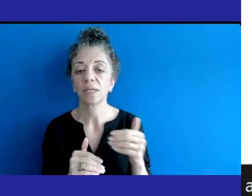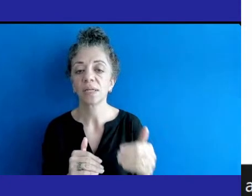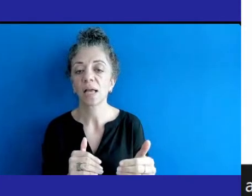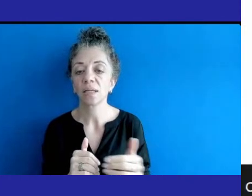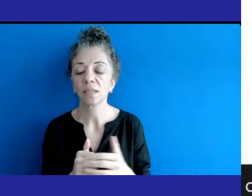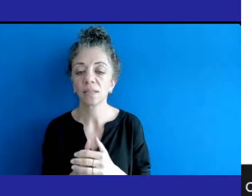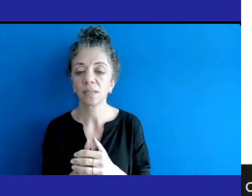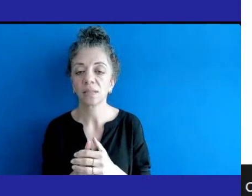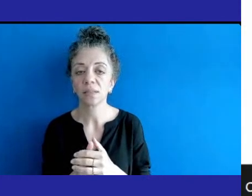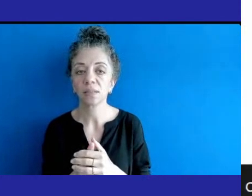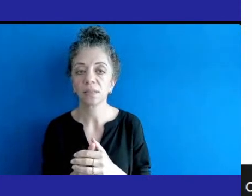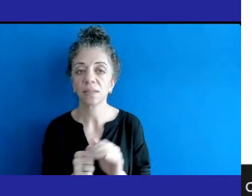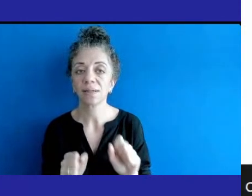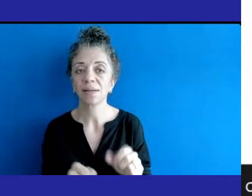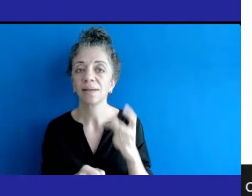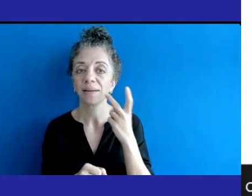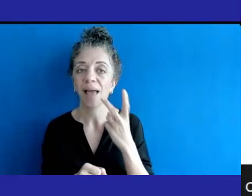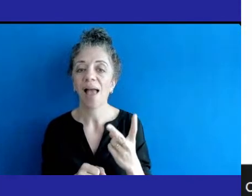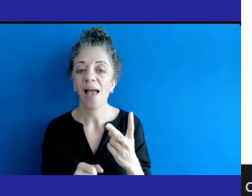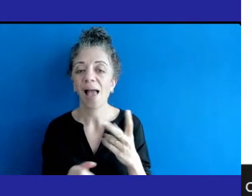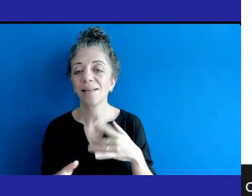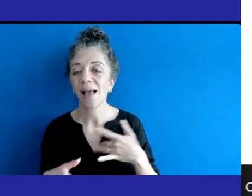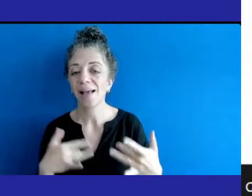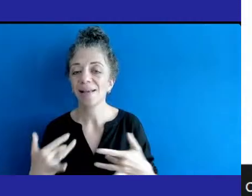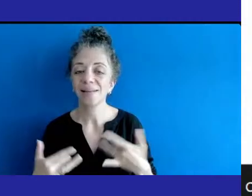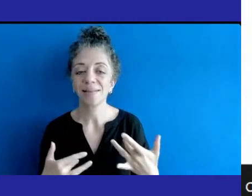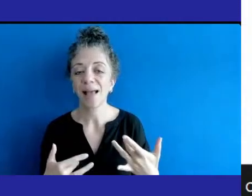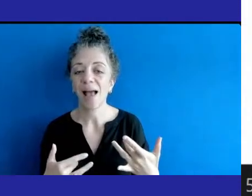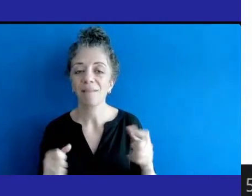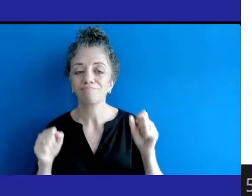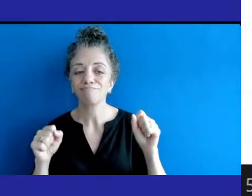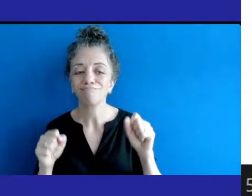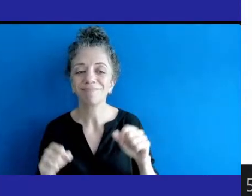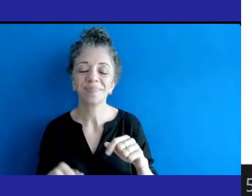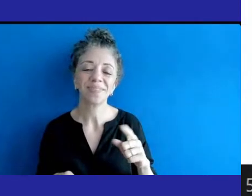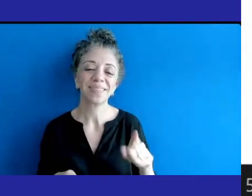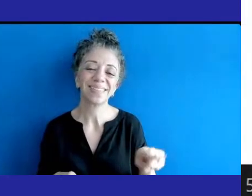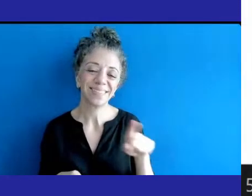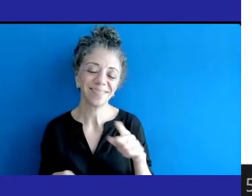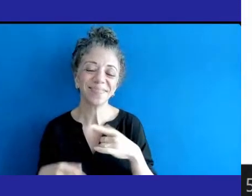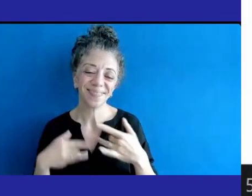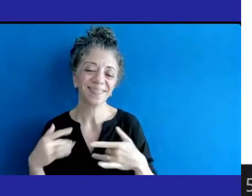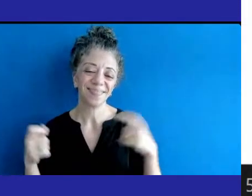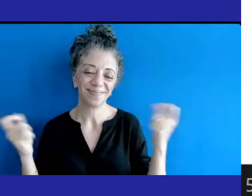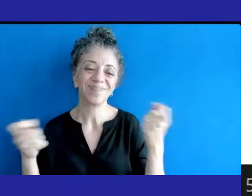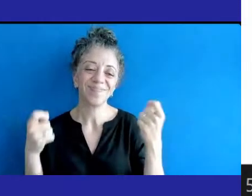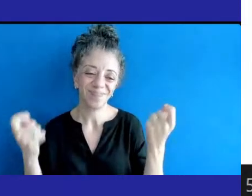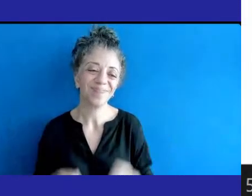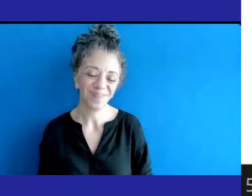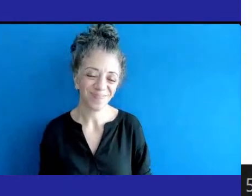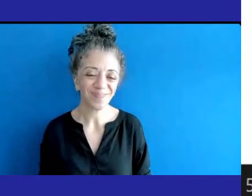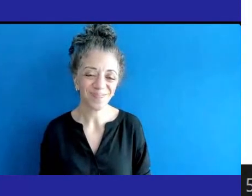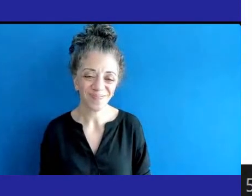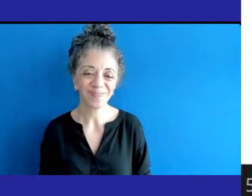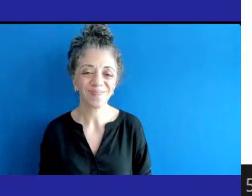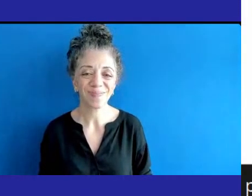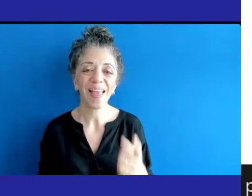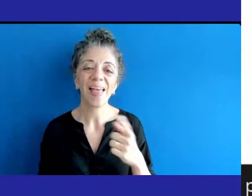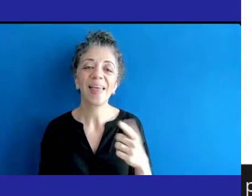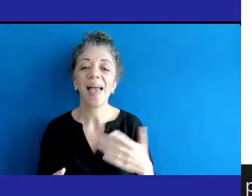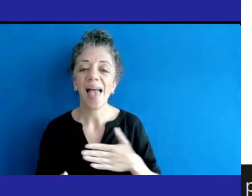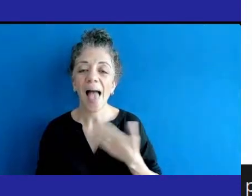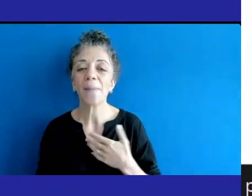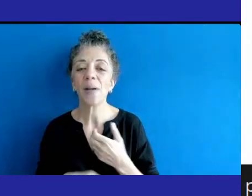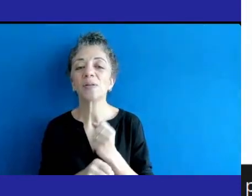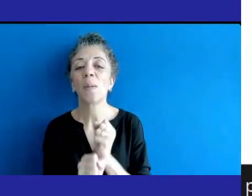see the excitement in the room, a lot of pom-poms and garb, because the nurses are really excited about making a difference and having a voice